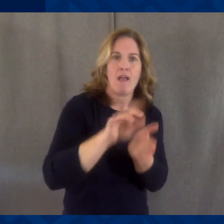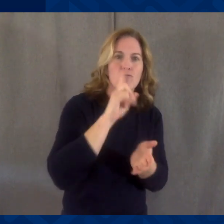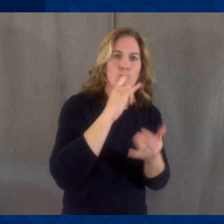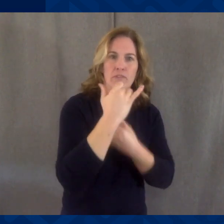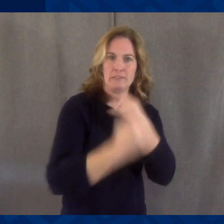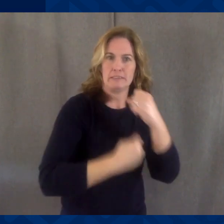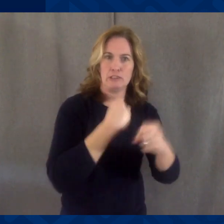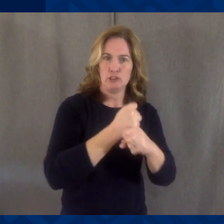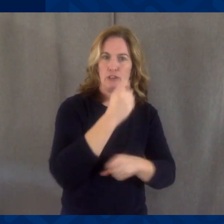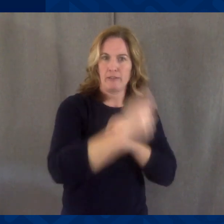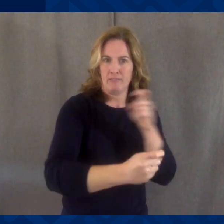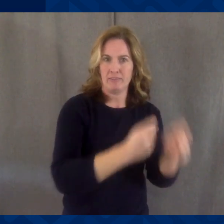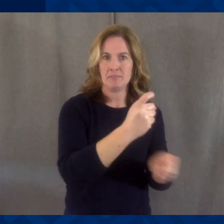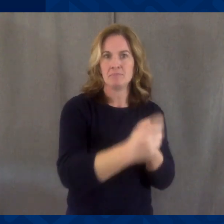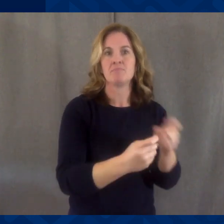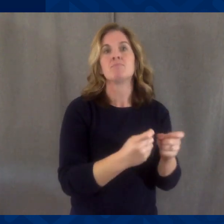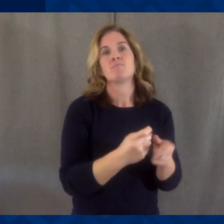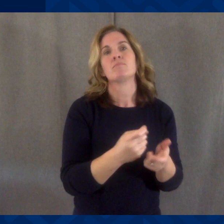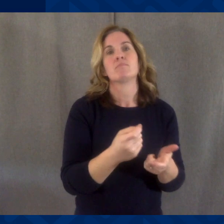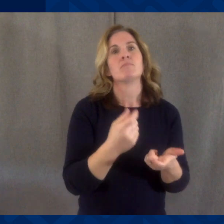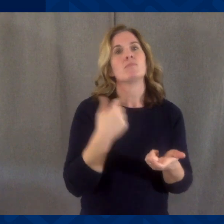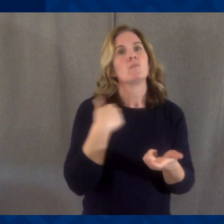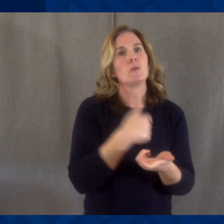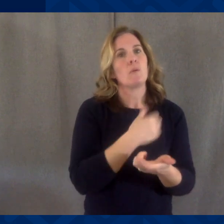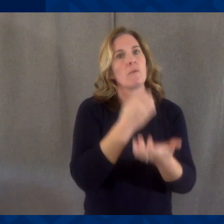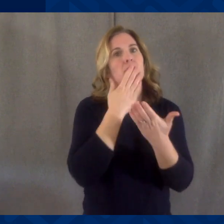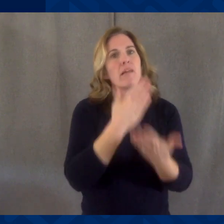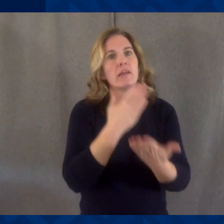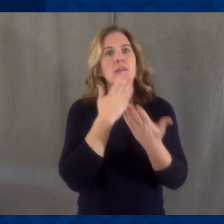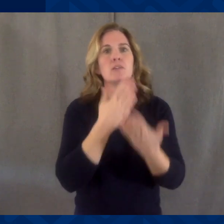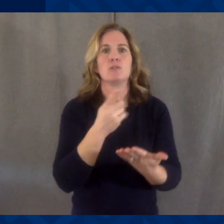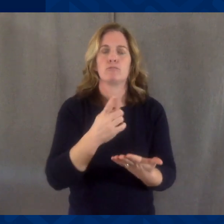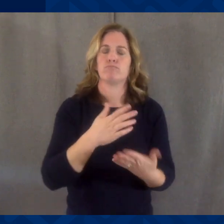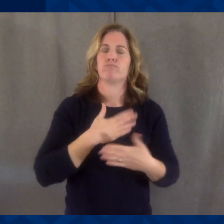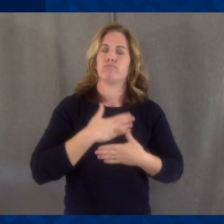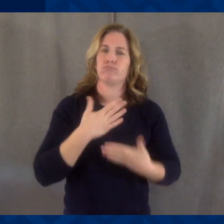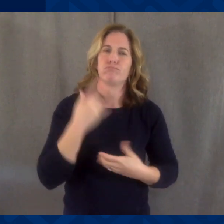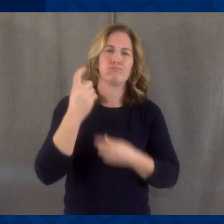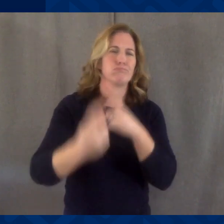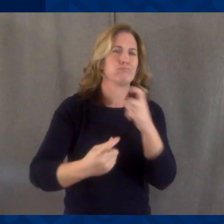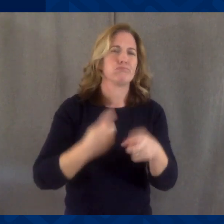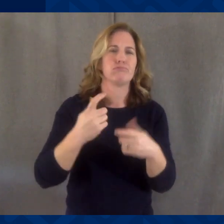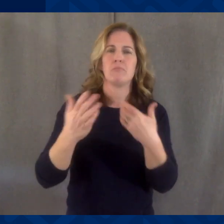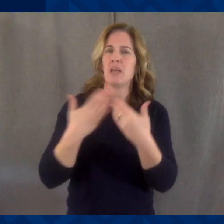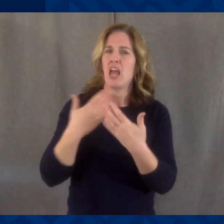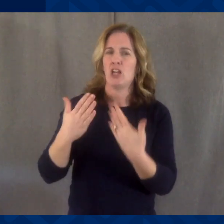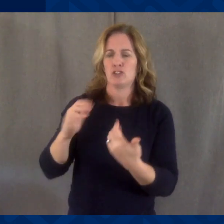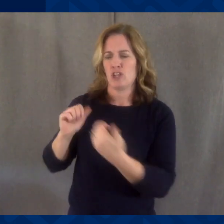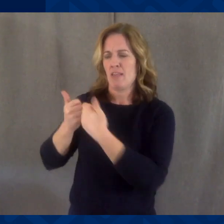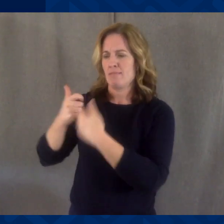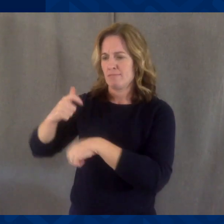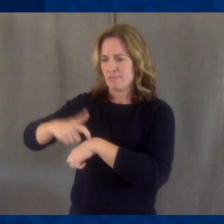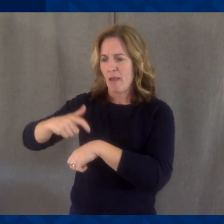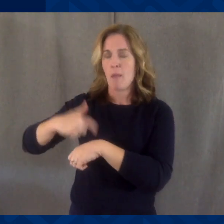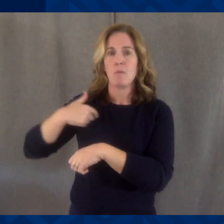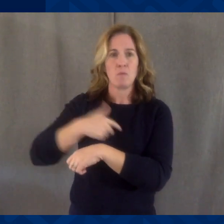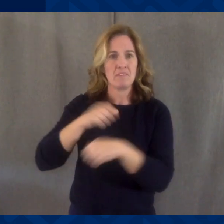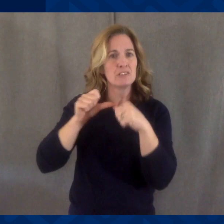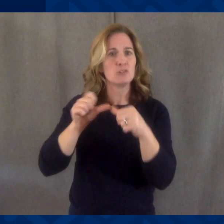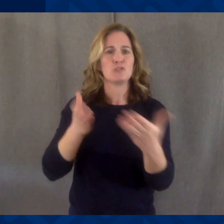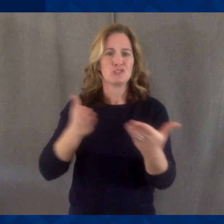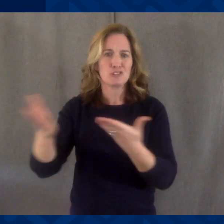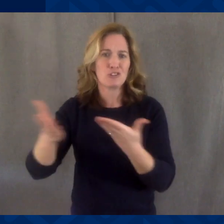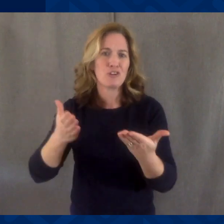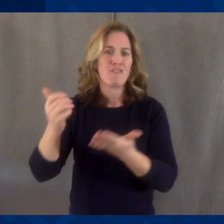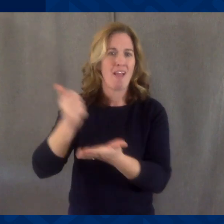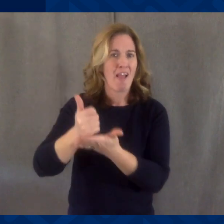to be generous and give during such difficult times. And there's been amazing work that's been able to continue. Ministry's been able